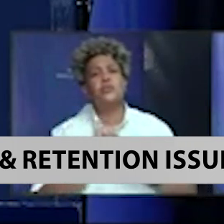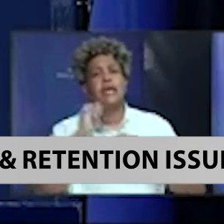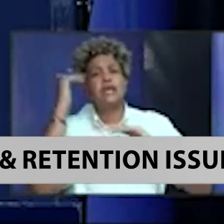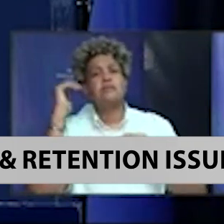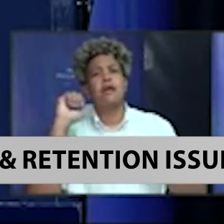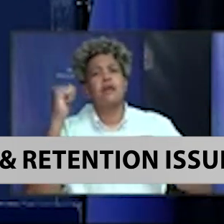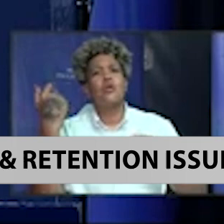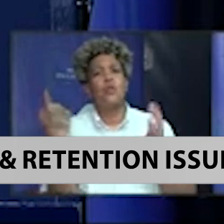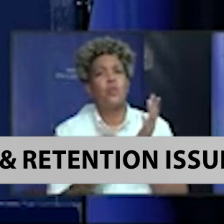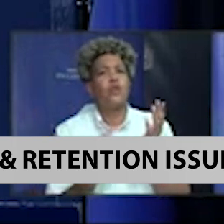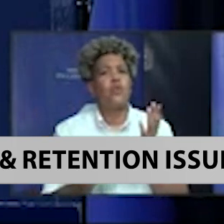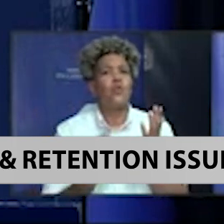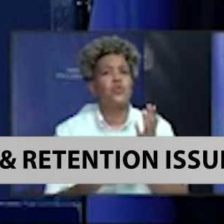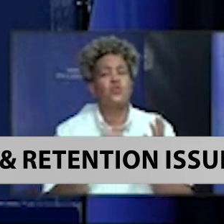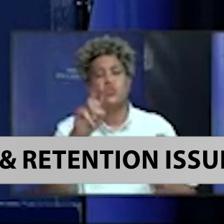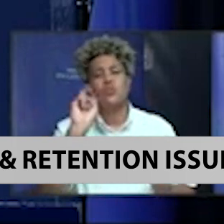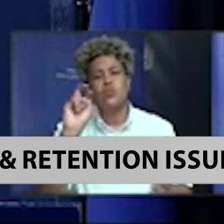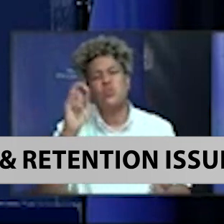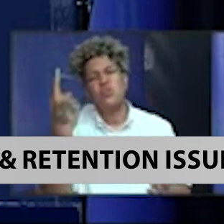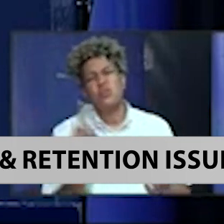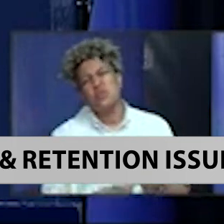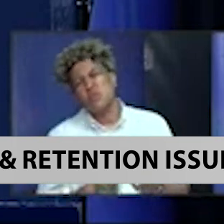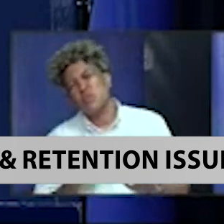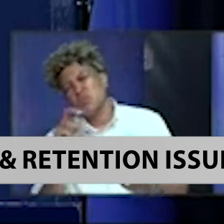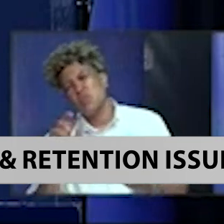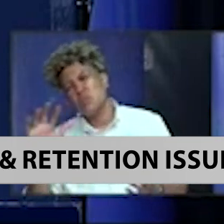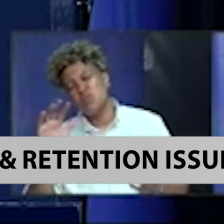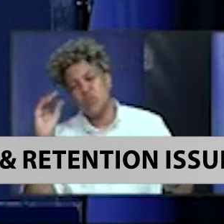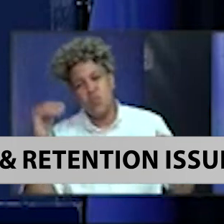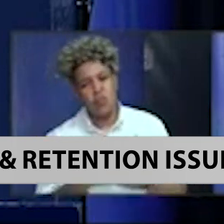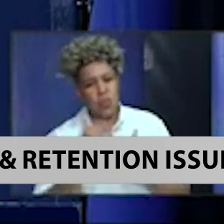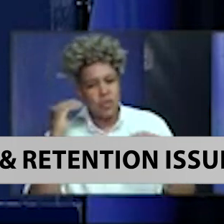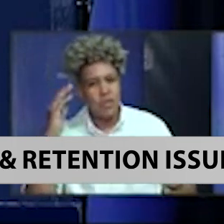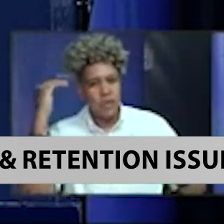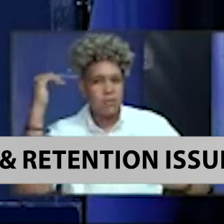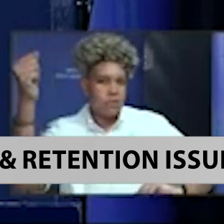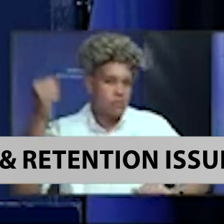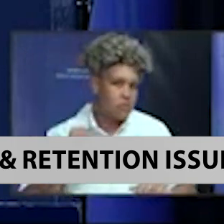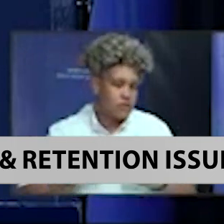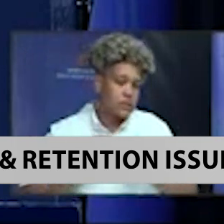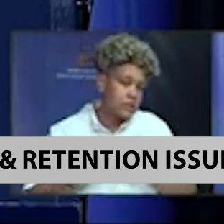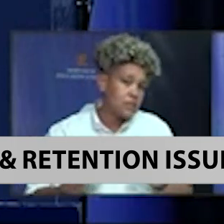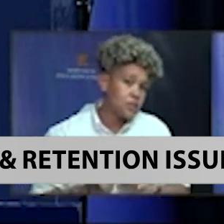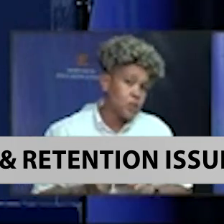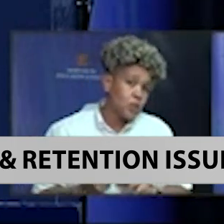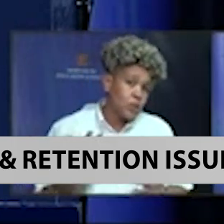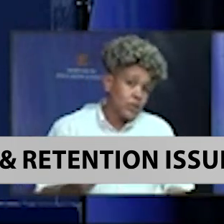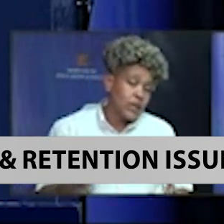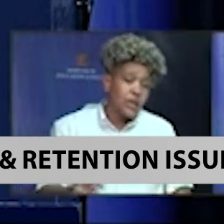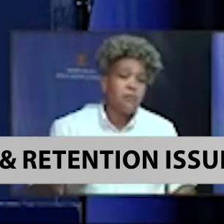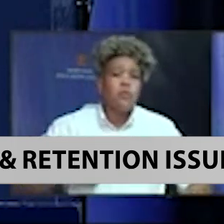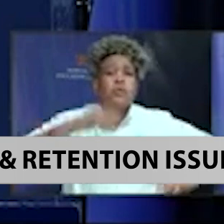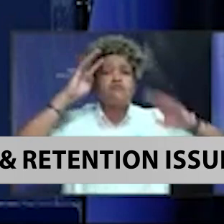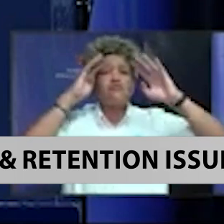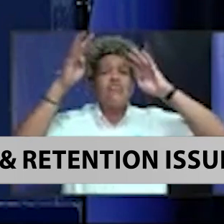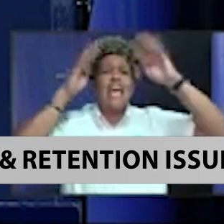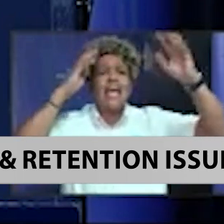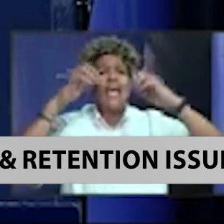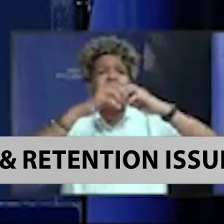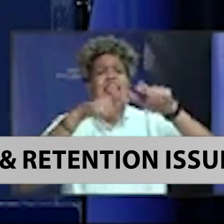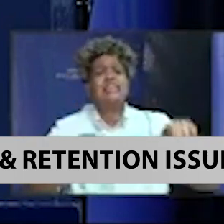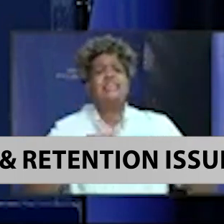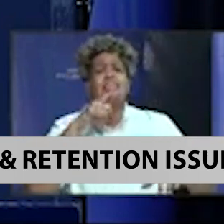another 1,200 or so new teachers into the system. We've created